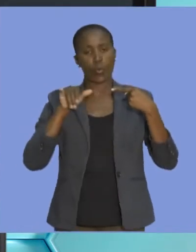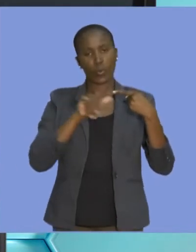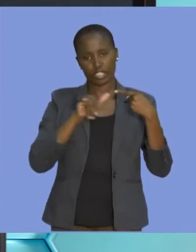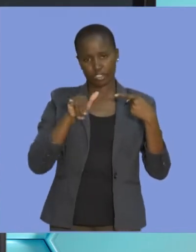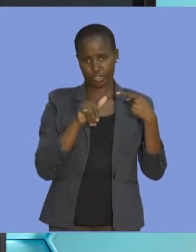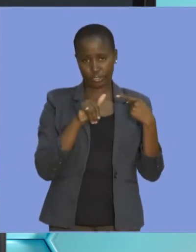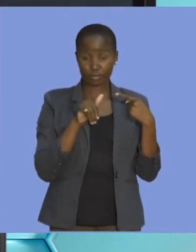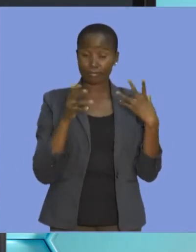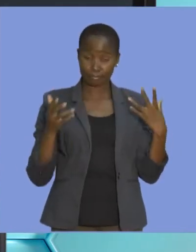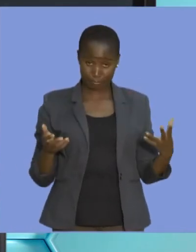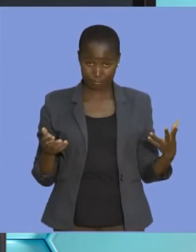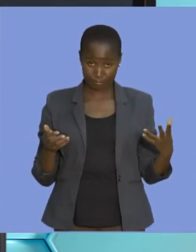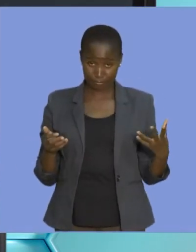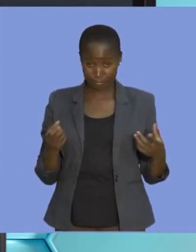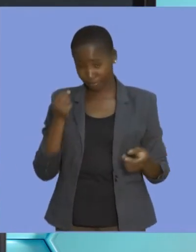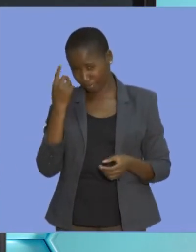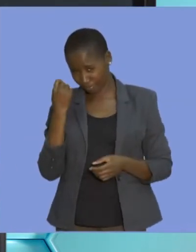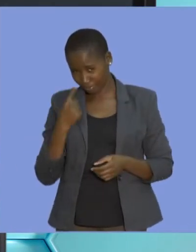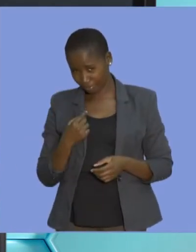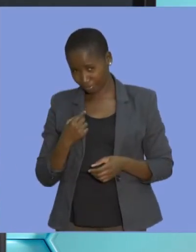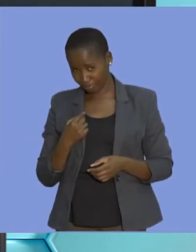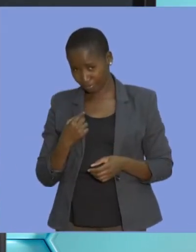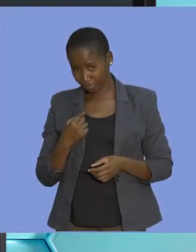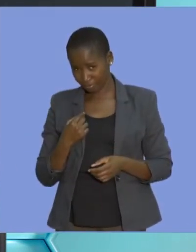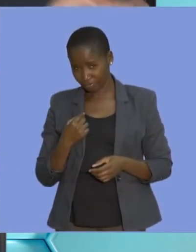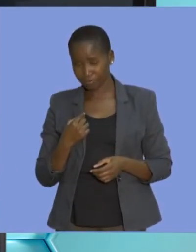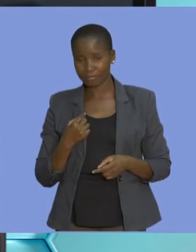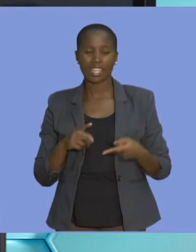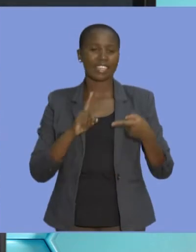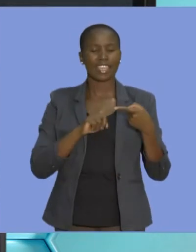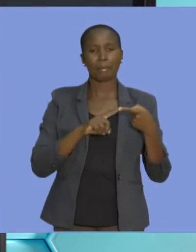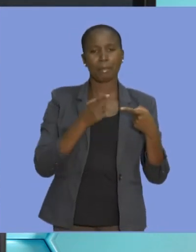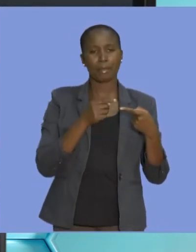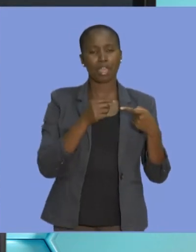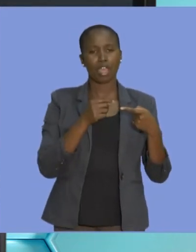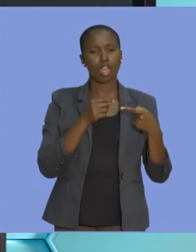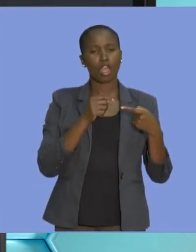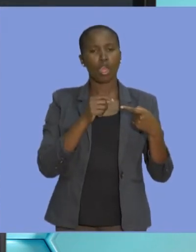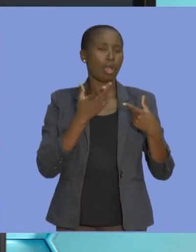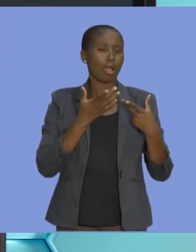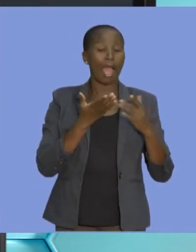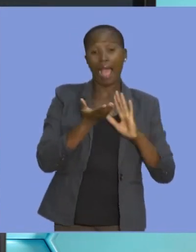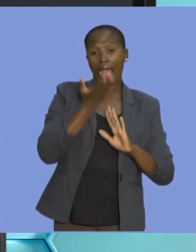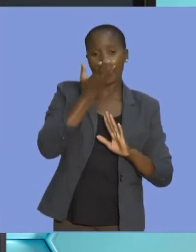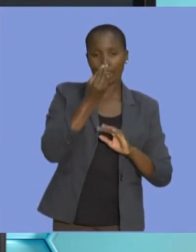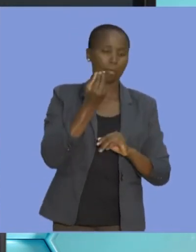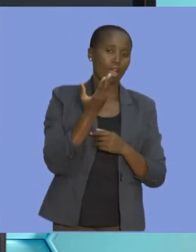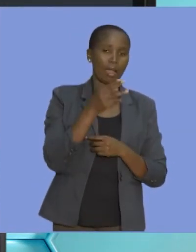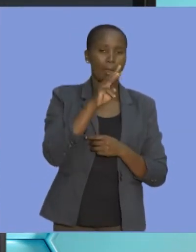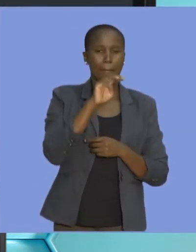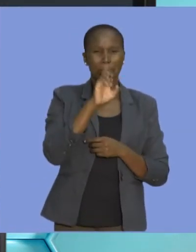data. Be together. This can be the minimum or the lowest. Those are the extreme value.